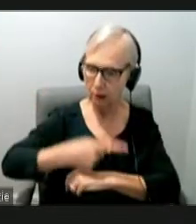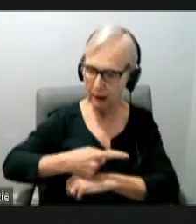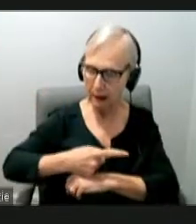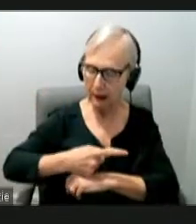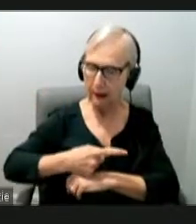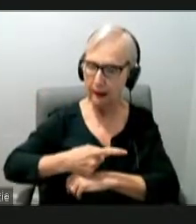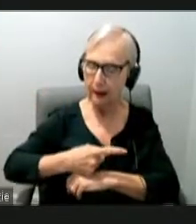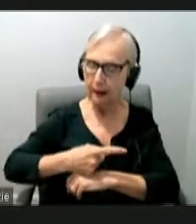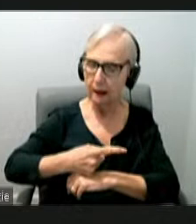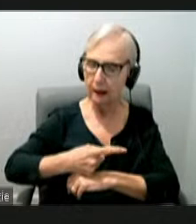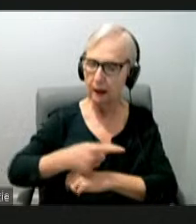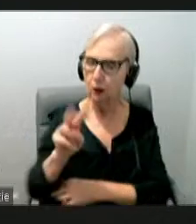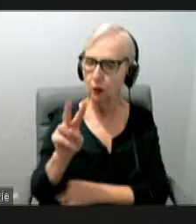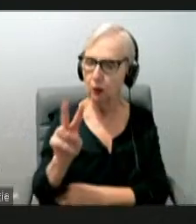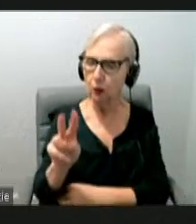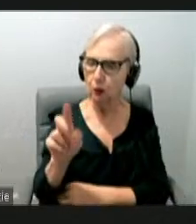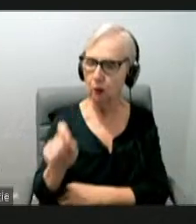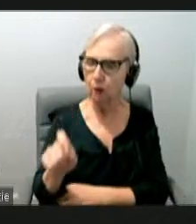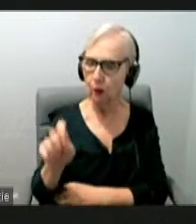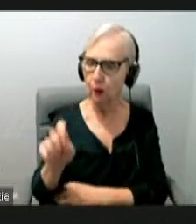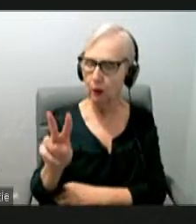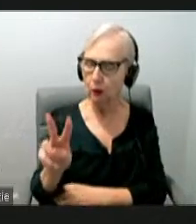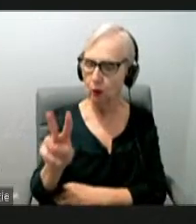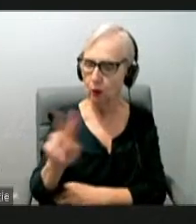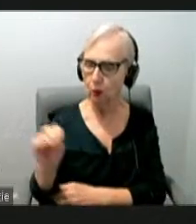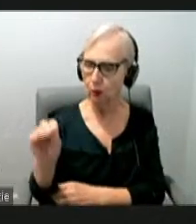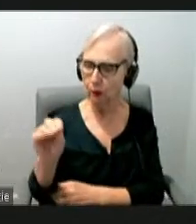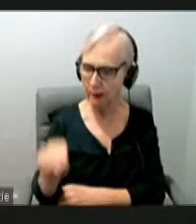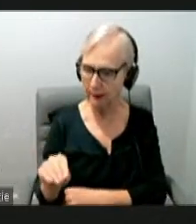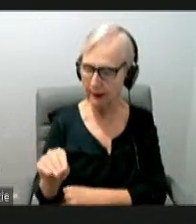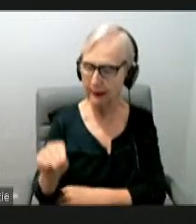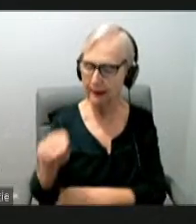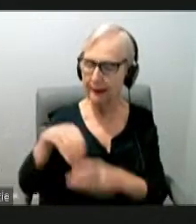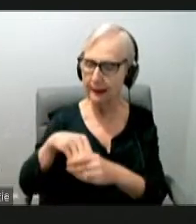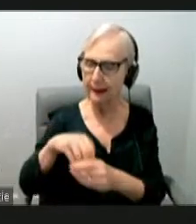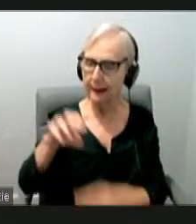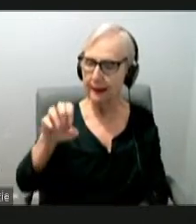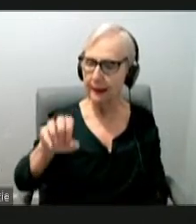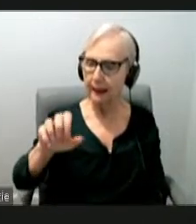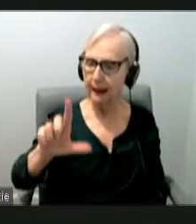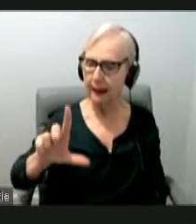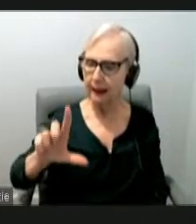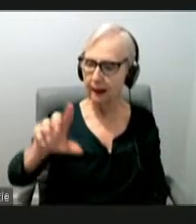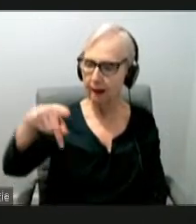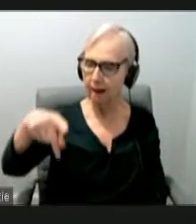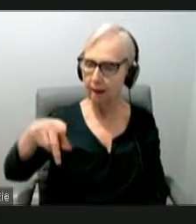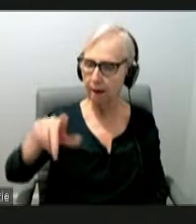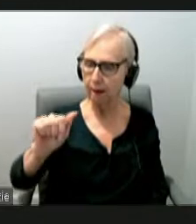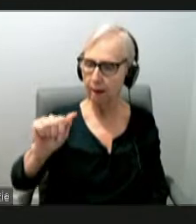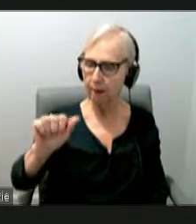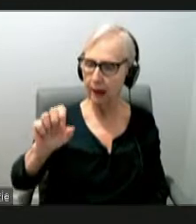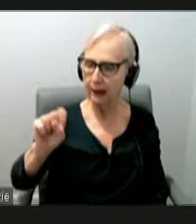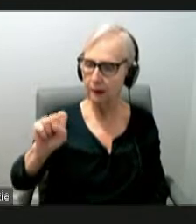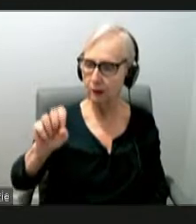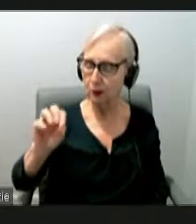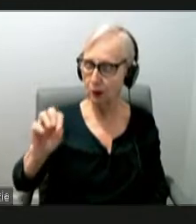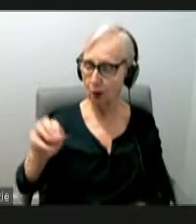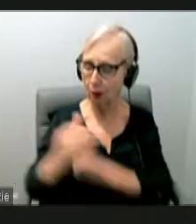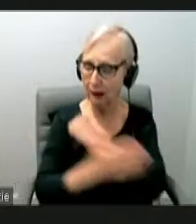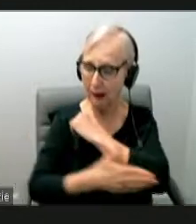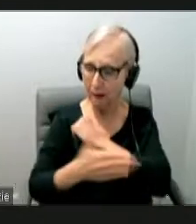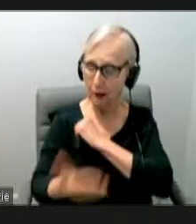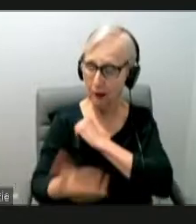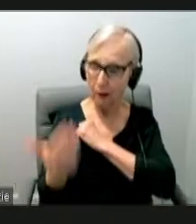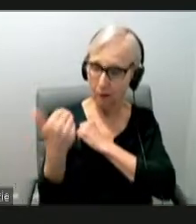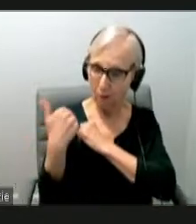ago, was around 2.2%. And as of today, it shows that it's averaging roughly 9%. I also see that